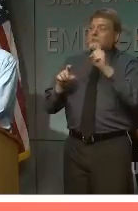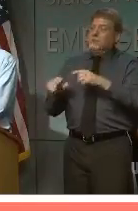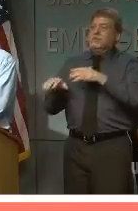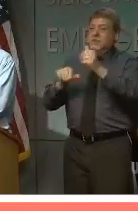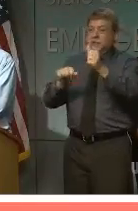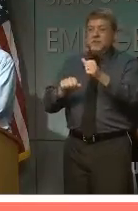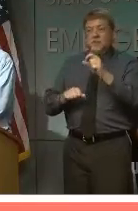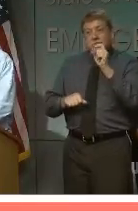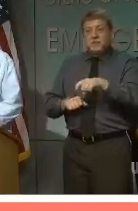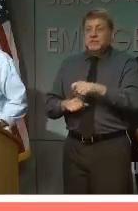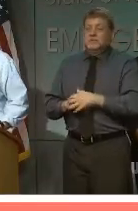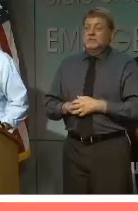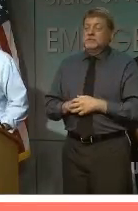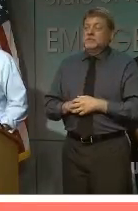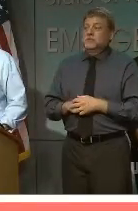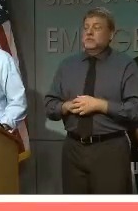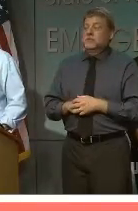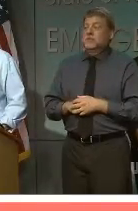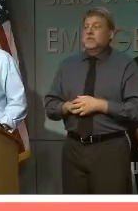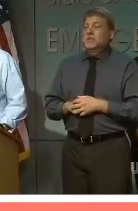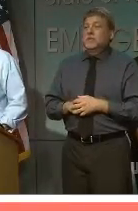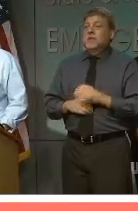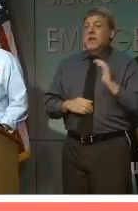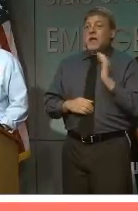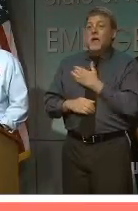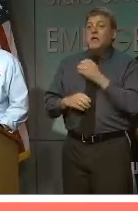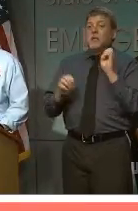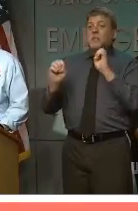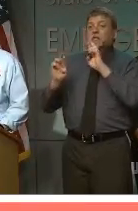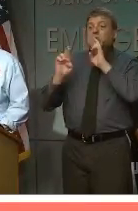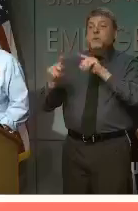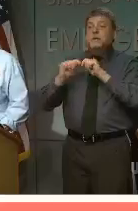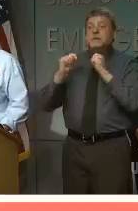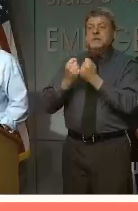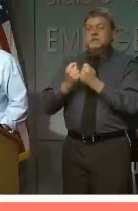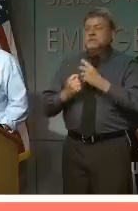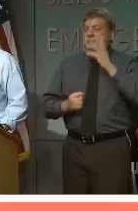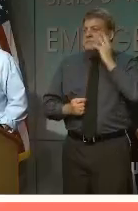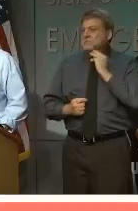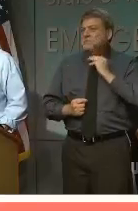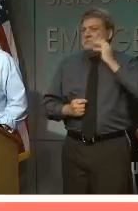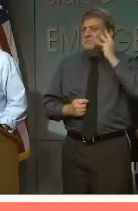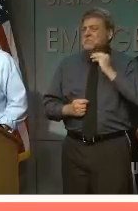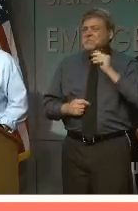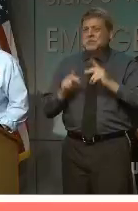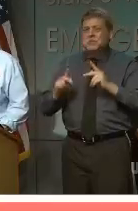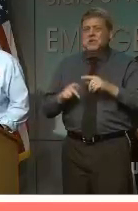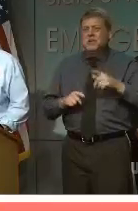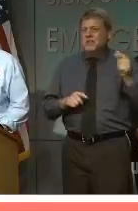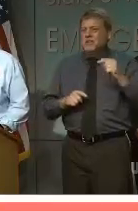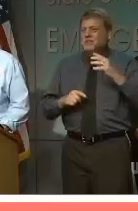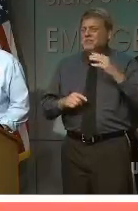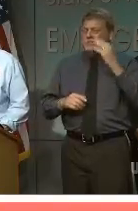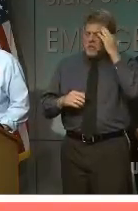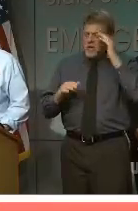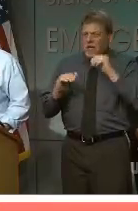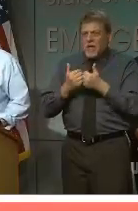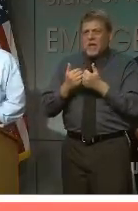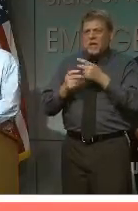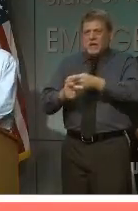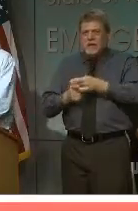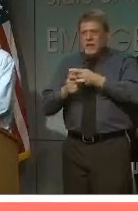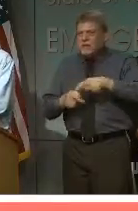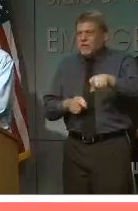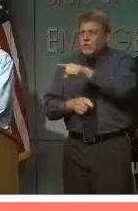North Carolina has had a seasoned emergency response team, and they're remaining on the job, working closely with